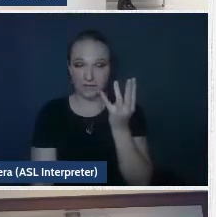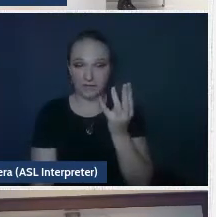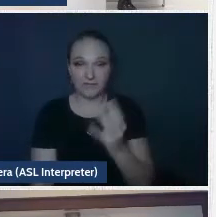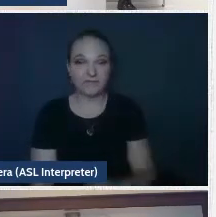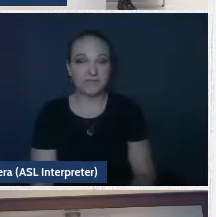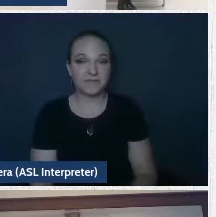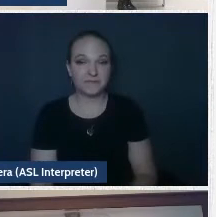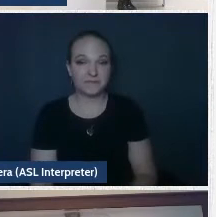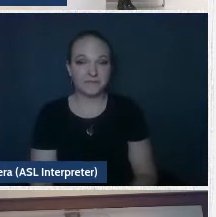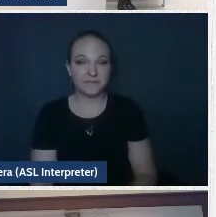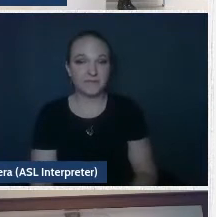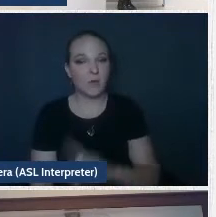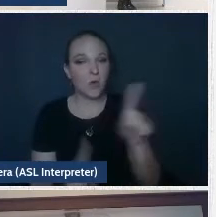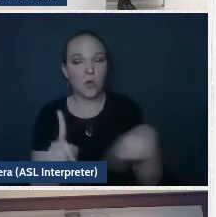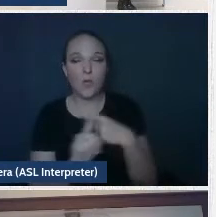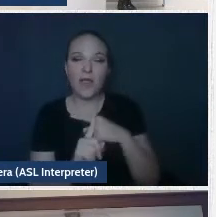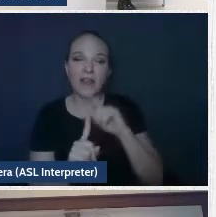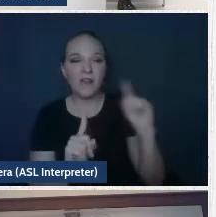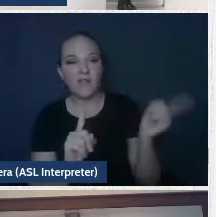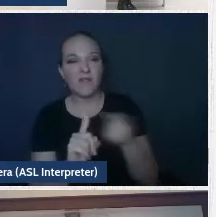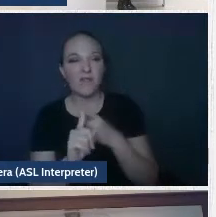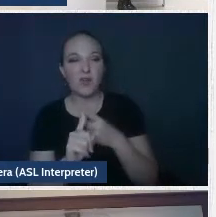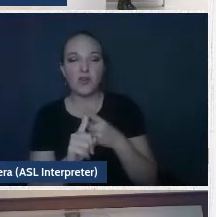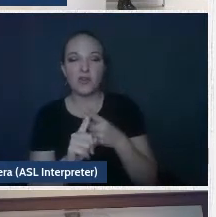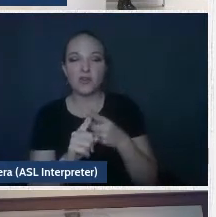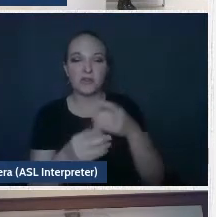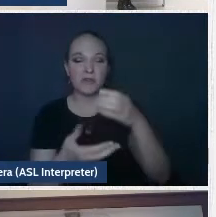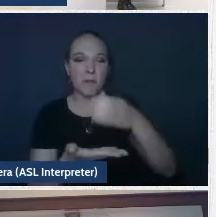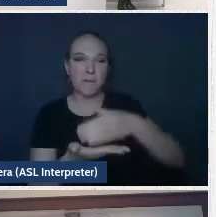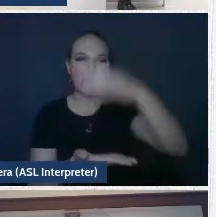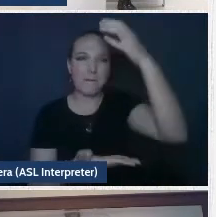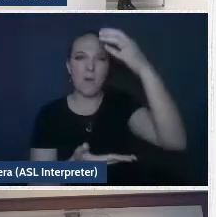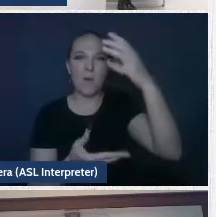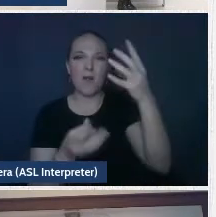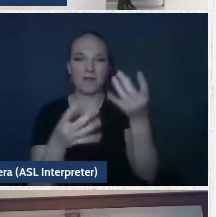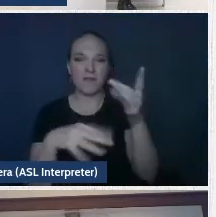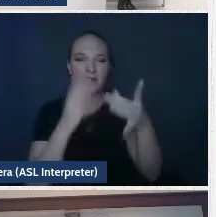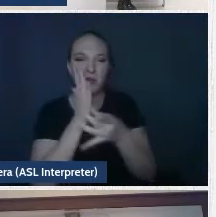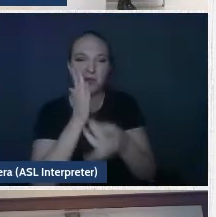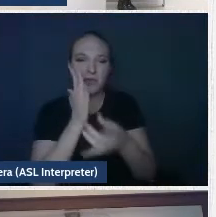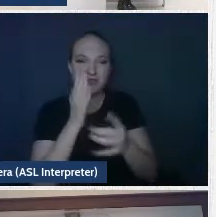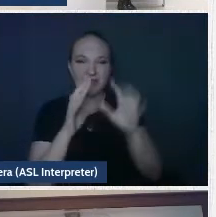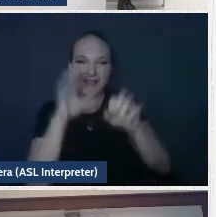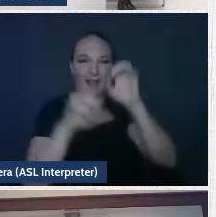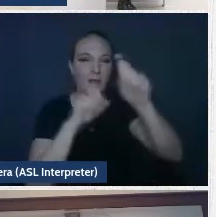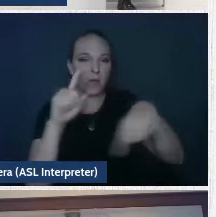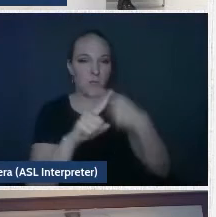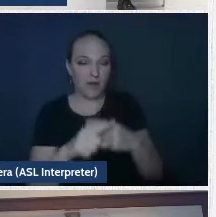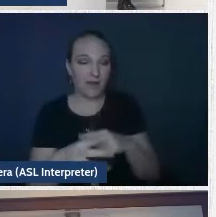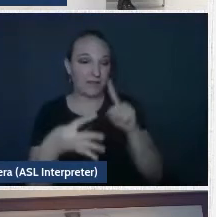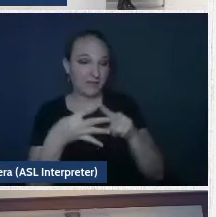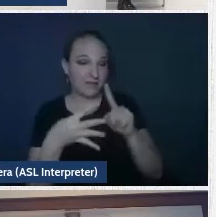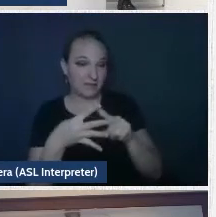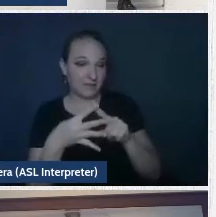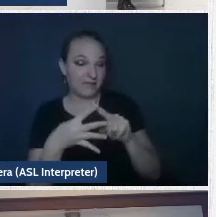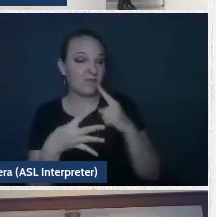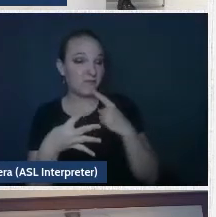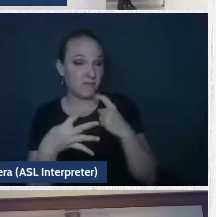was the first grease pole climb? So was it 1949,